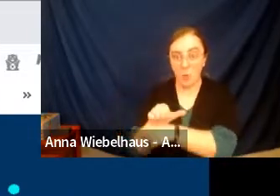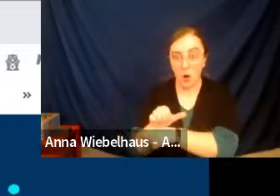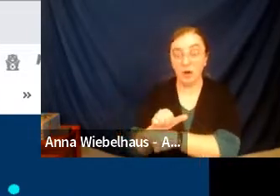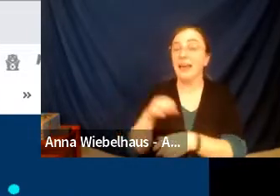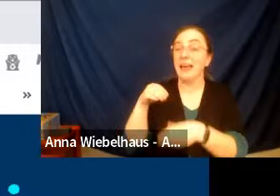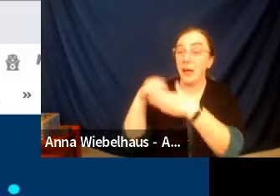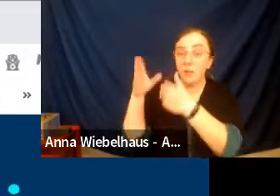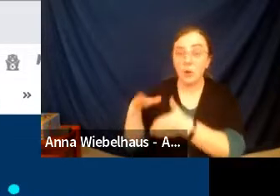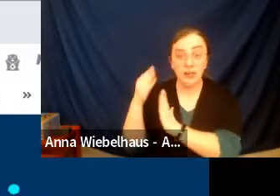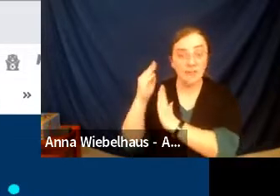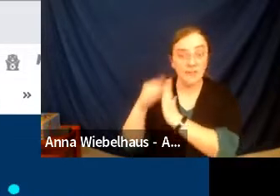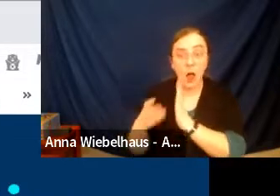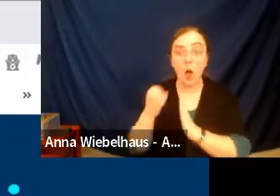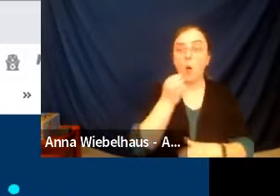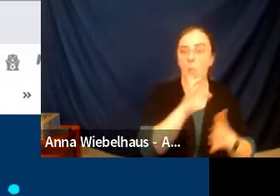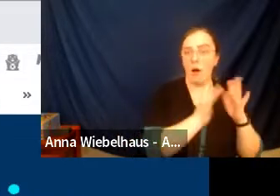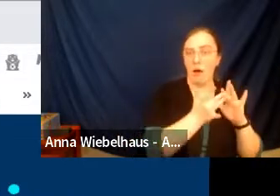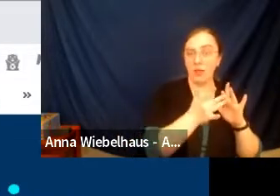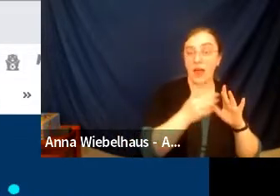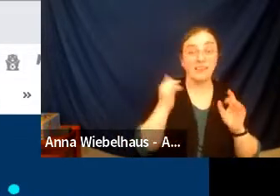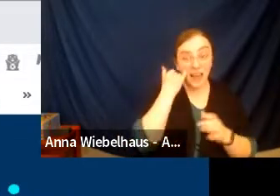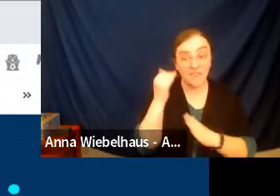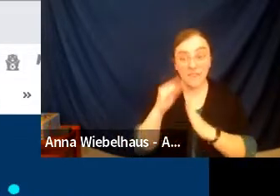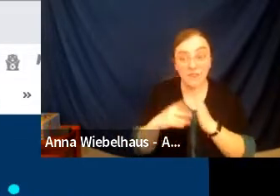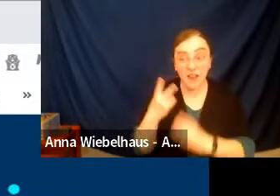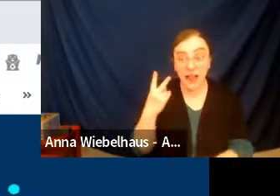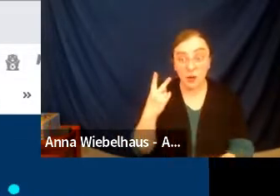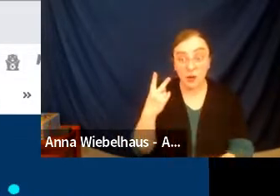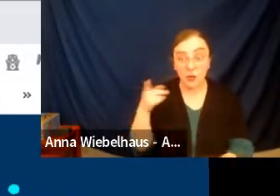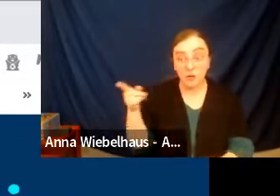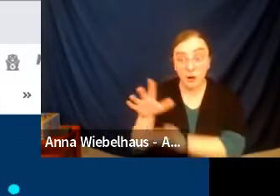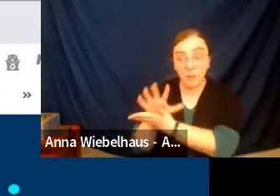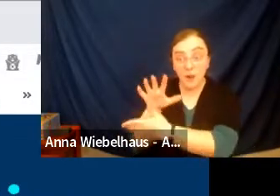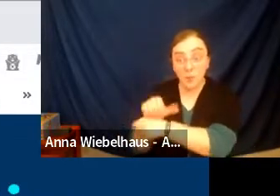person or online.